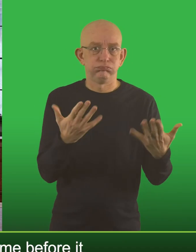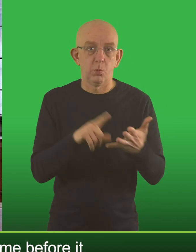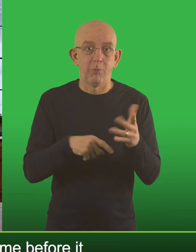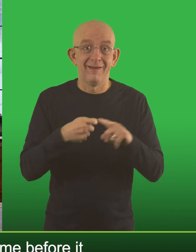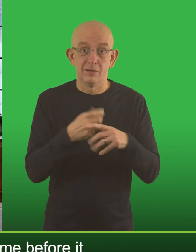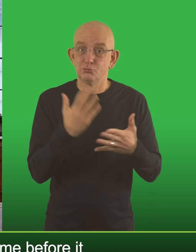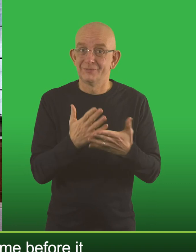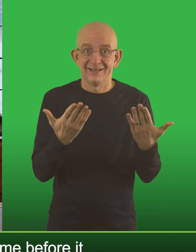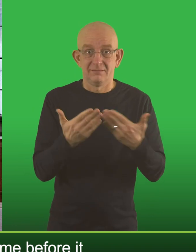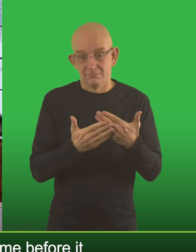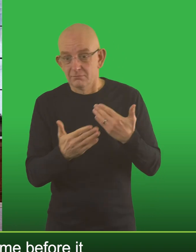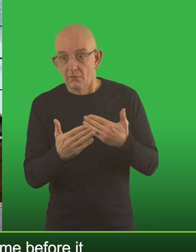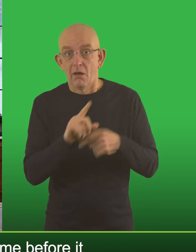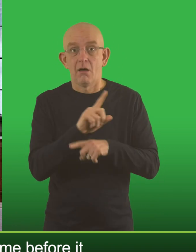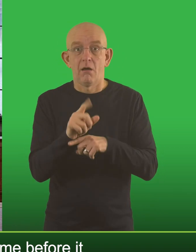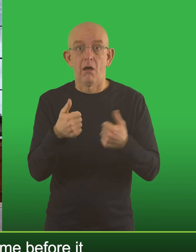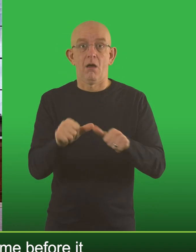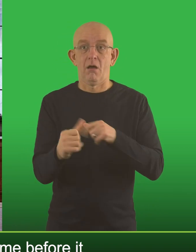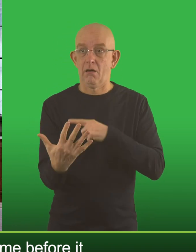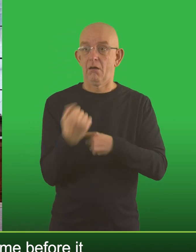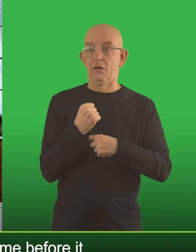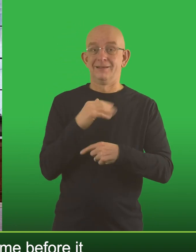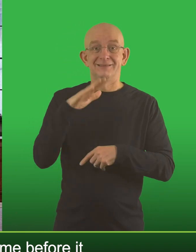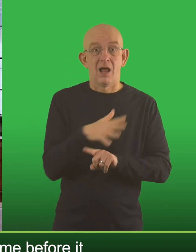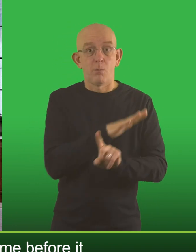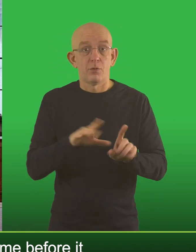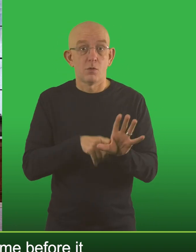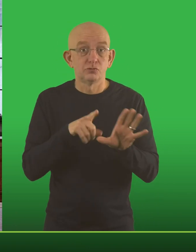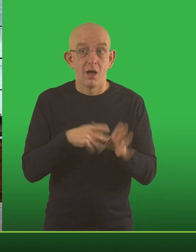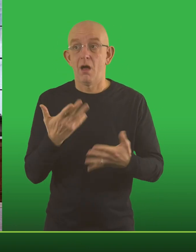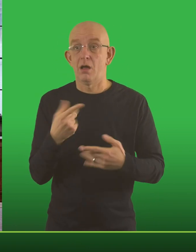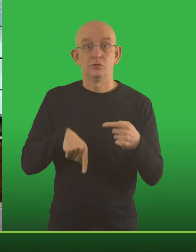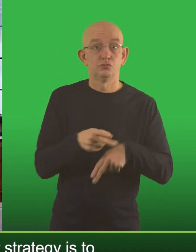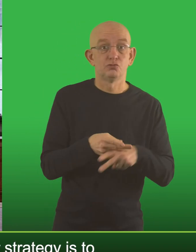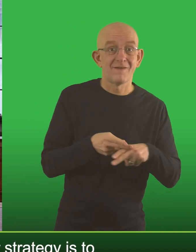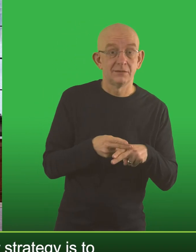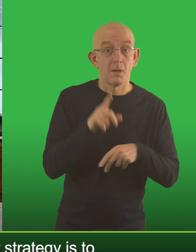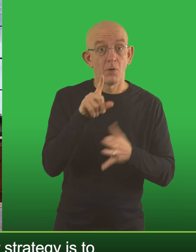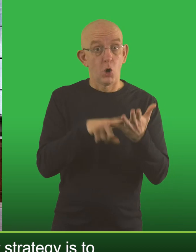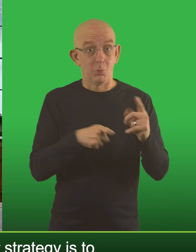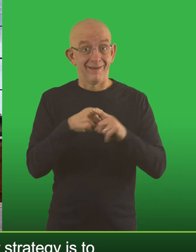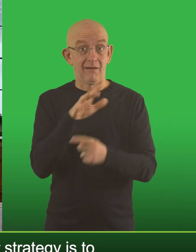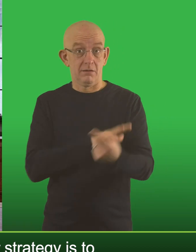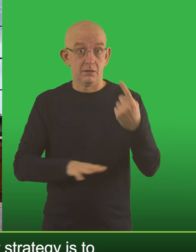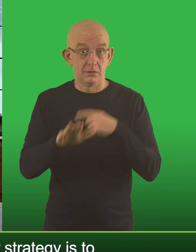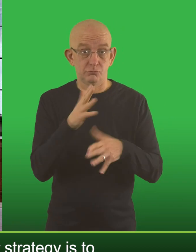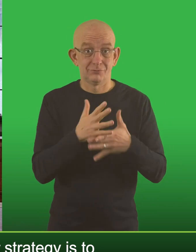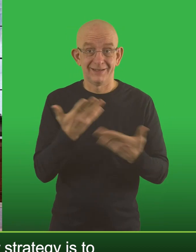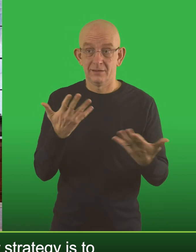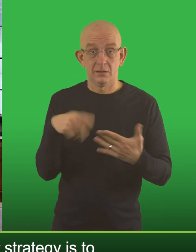is in the UK. It's only a matter of time before it reaches South Yorkshire and then Sheffield. But it is in the UK.